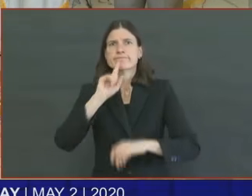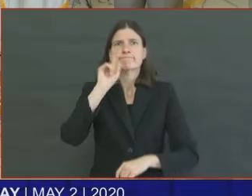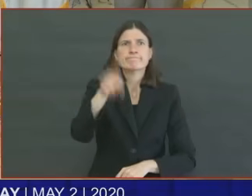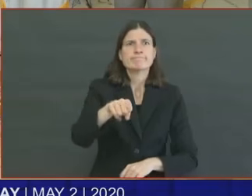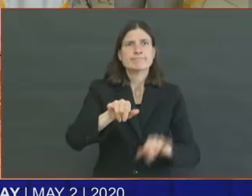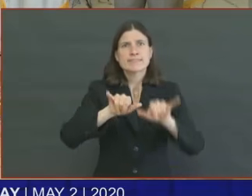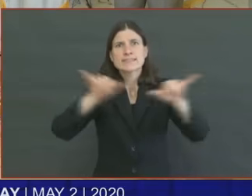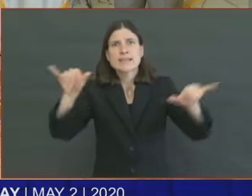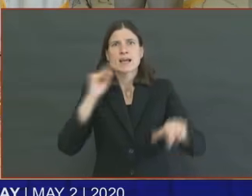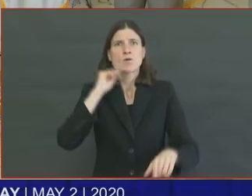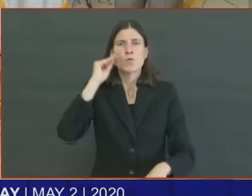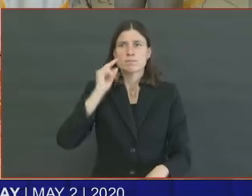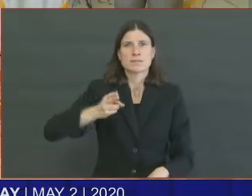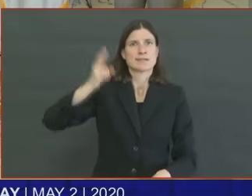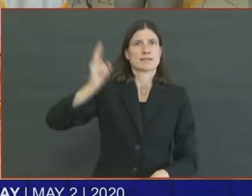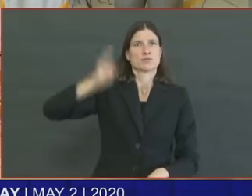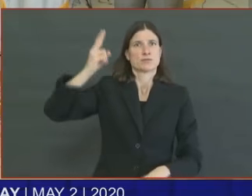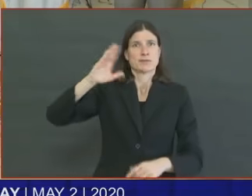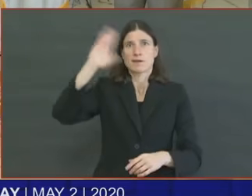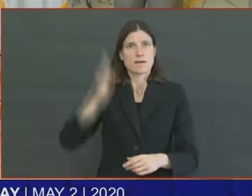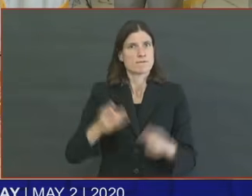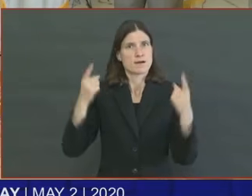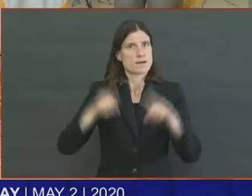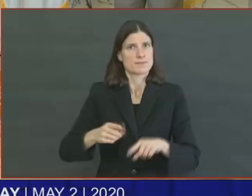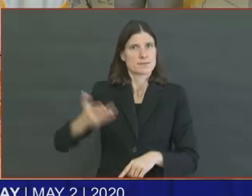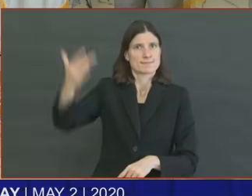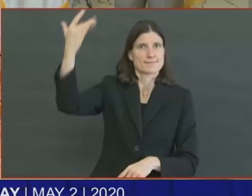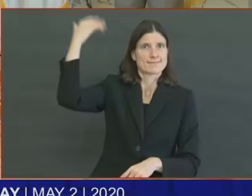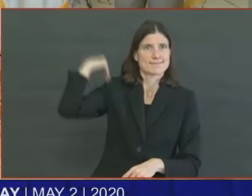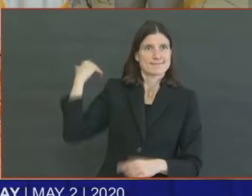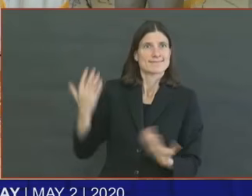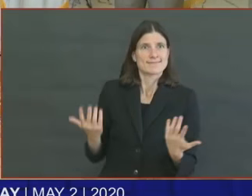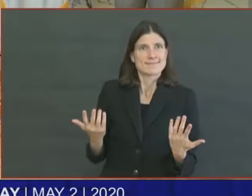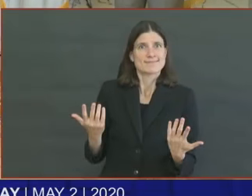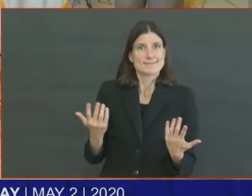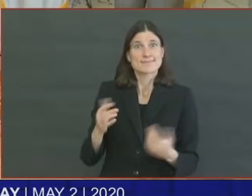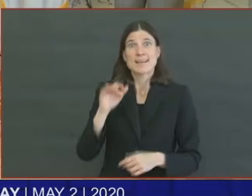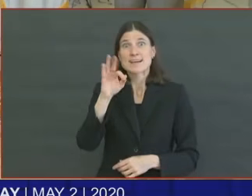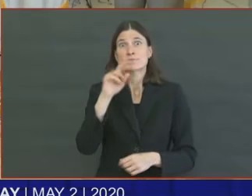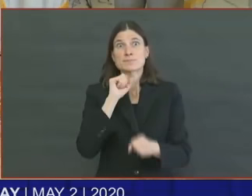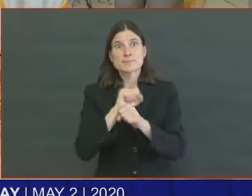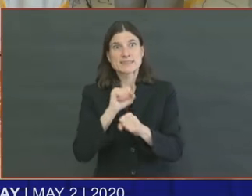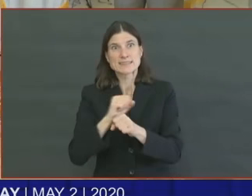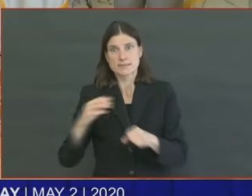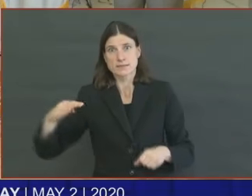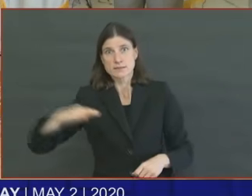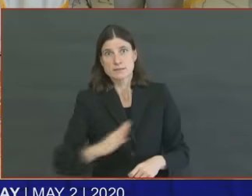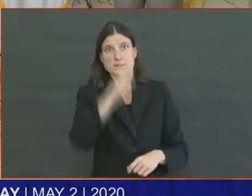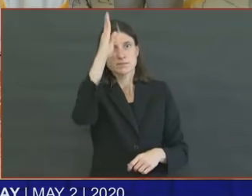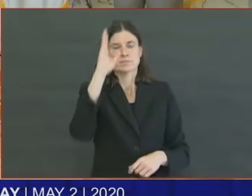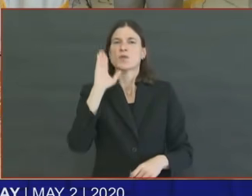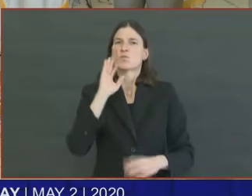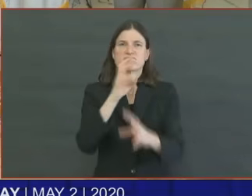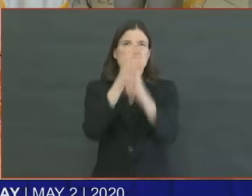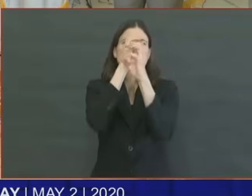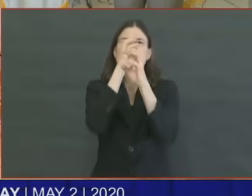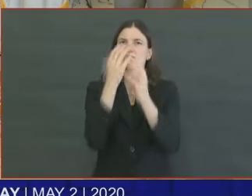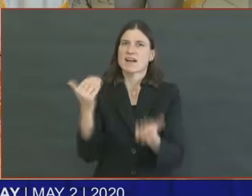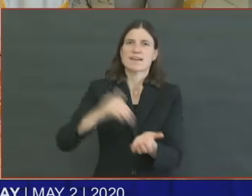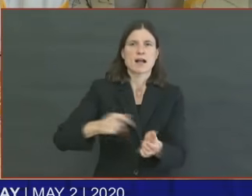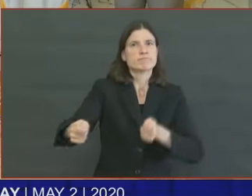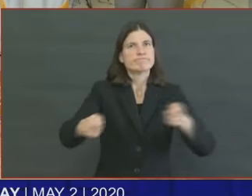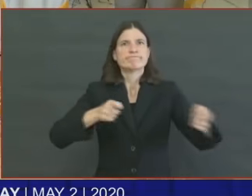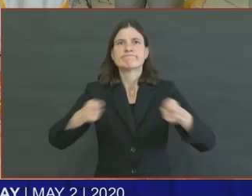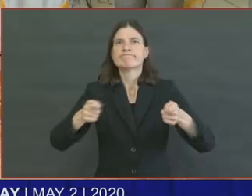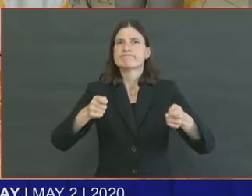So, you know, no, I'm not worried. If it happens, we'll deal with it. You know, that's what we've done from day one. We look at the conditions on the ground and we